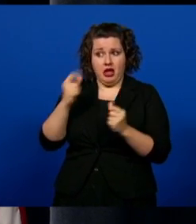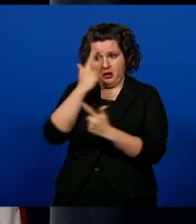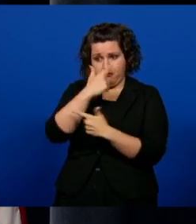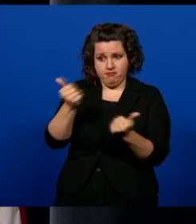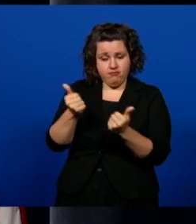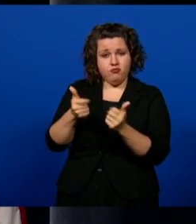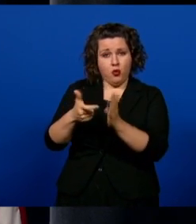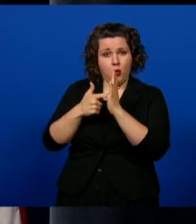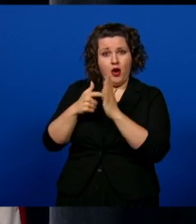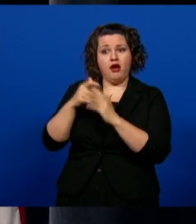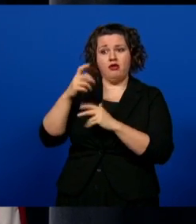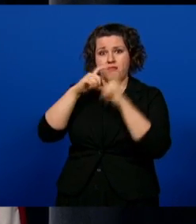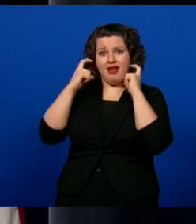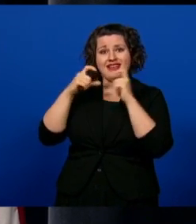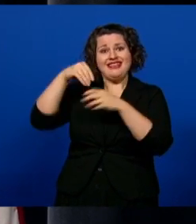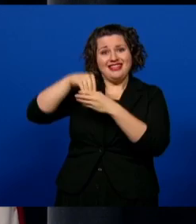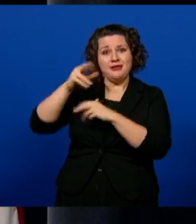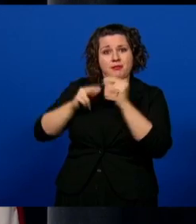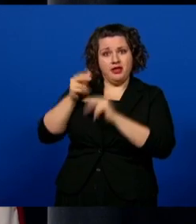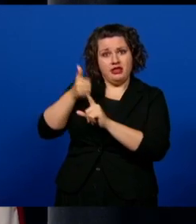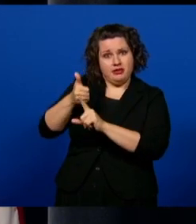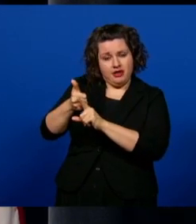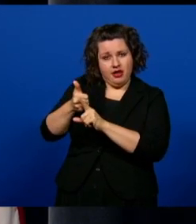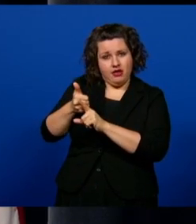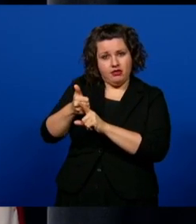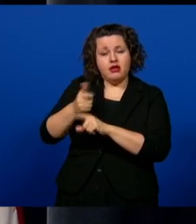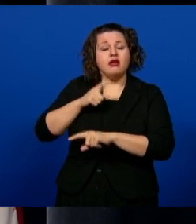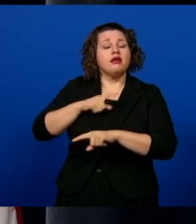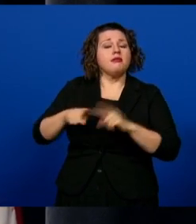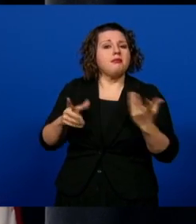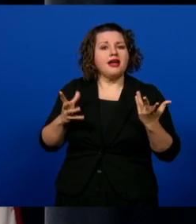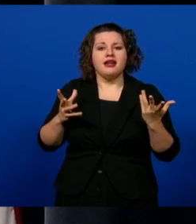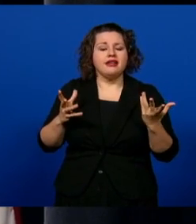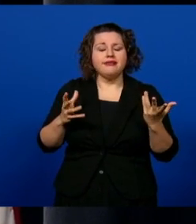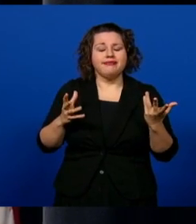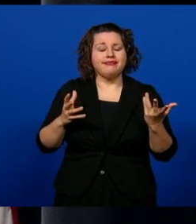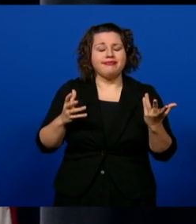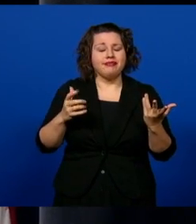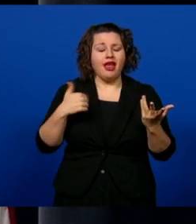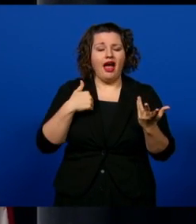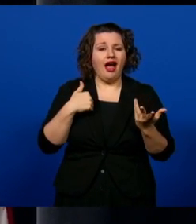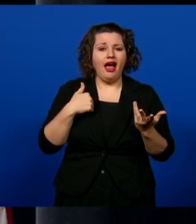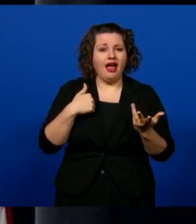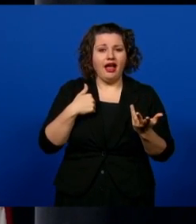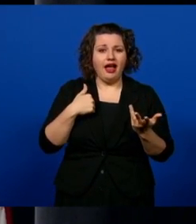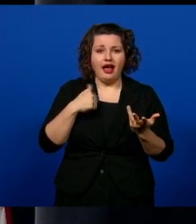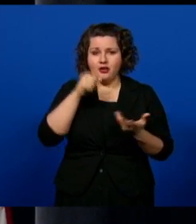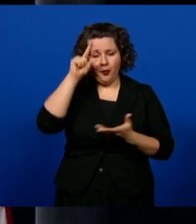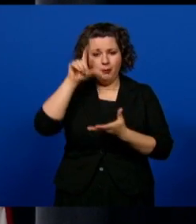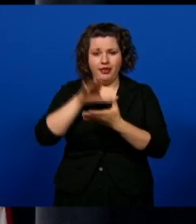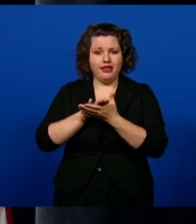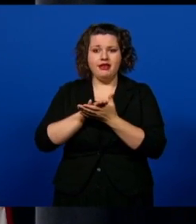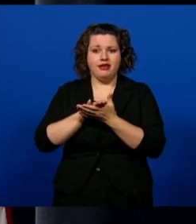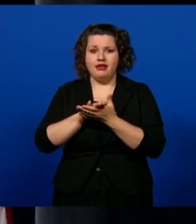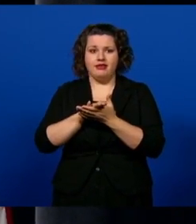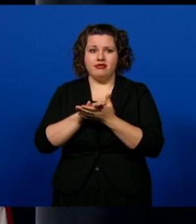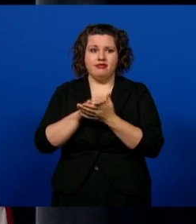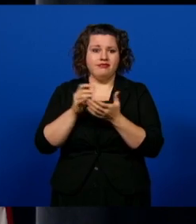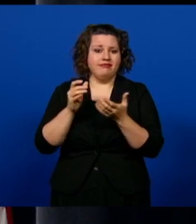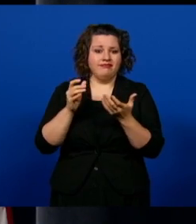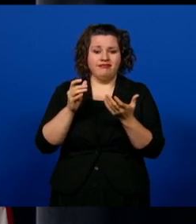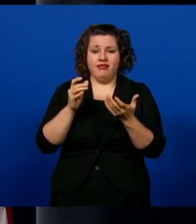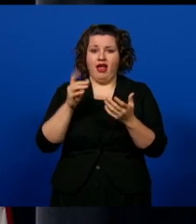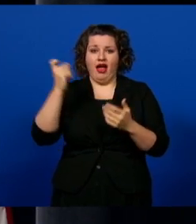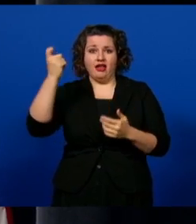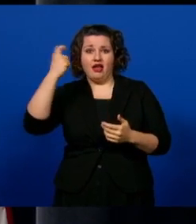masks in their buildings. But, I just don't believe that a one-size-fits-all from a government mandate